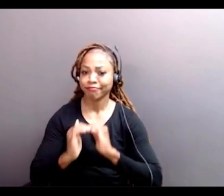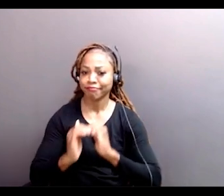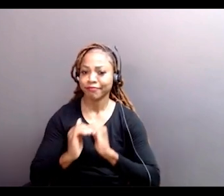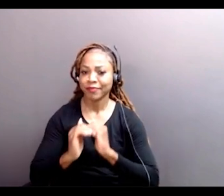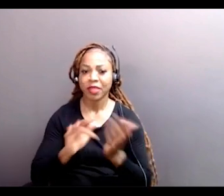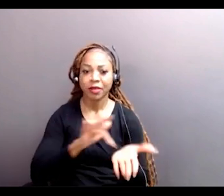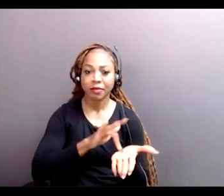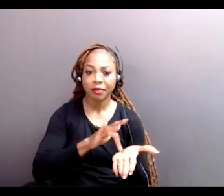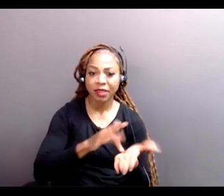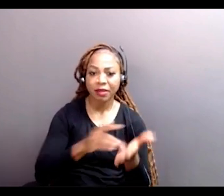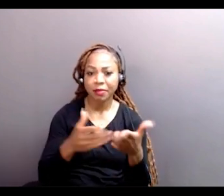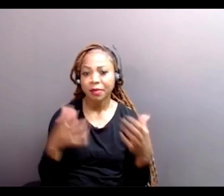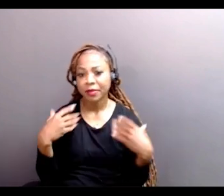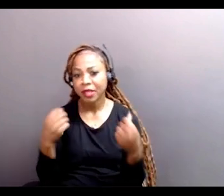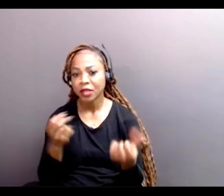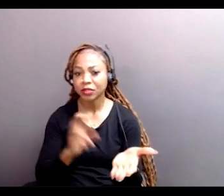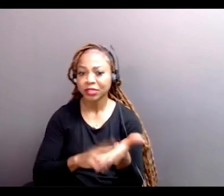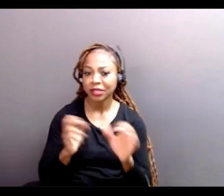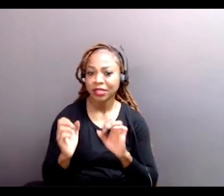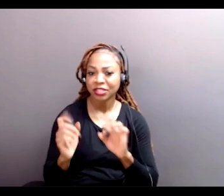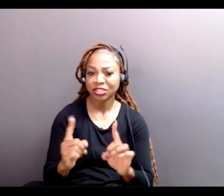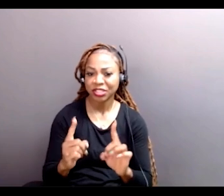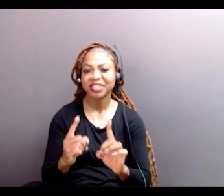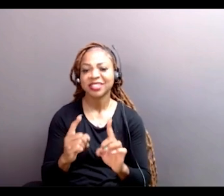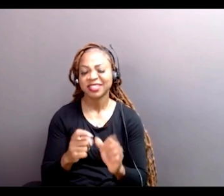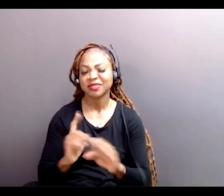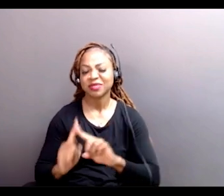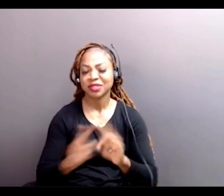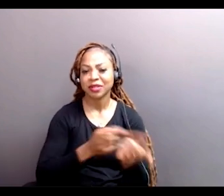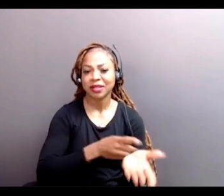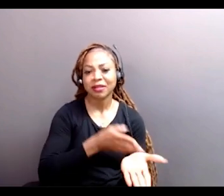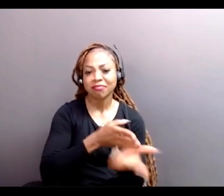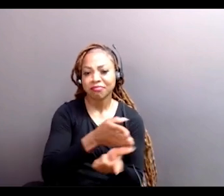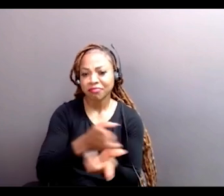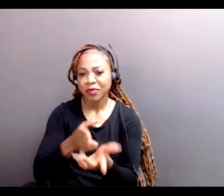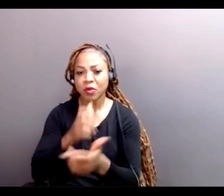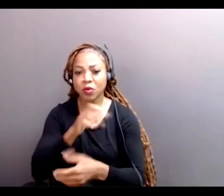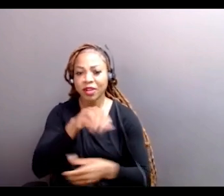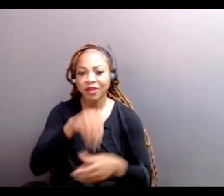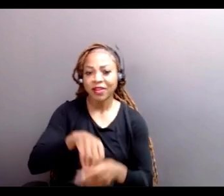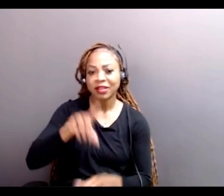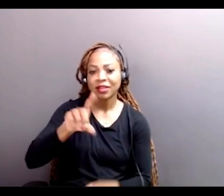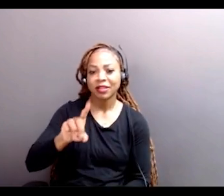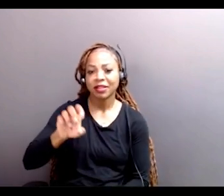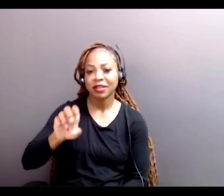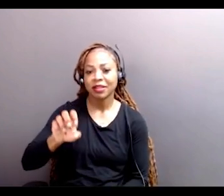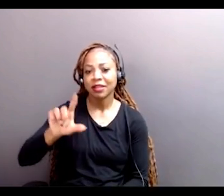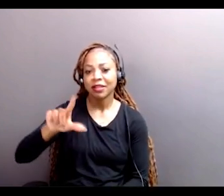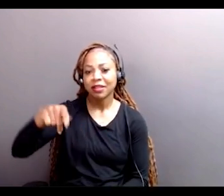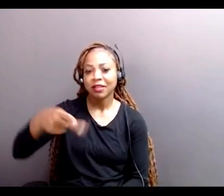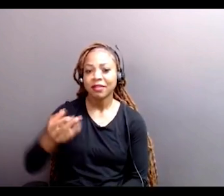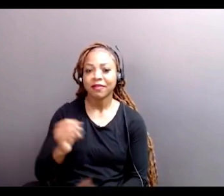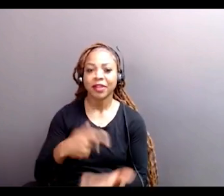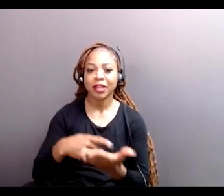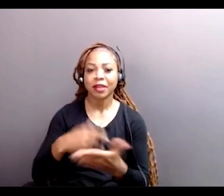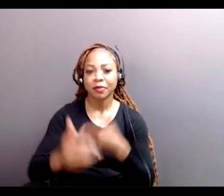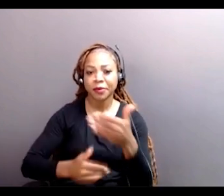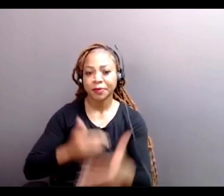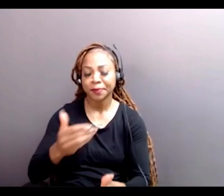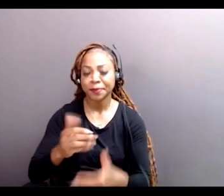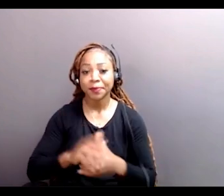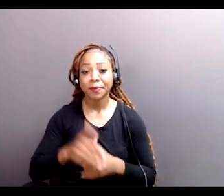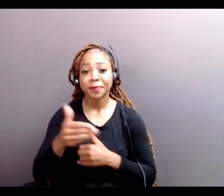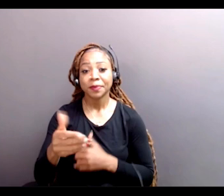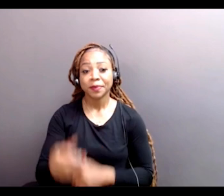throughout medicine, public health, nursing, education were some of the disciplines who were engaged in the Delphi process. Next slide,